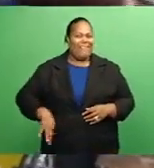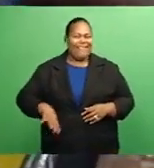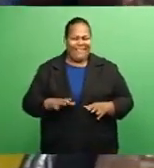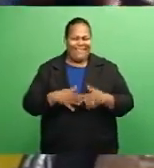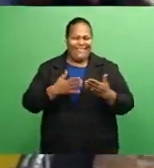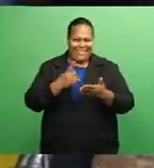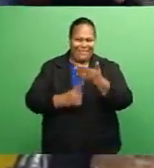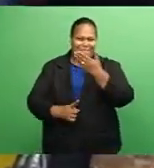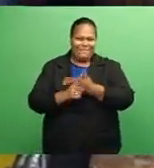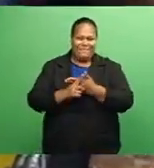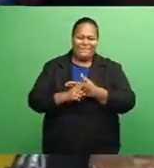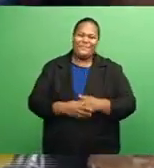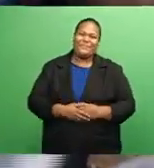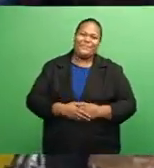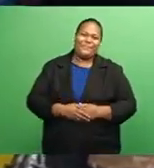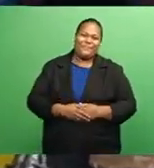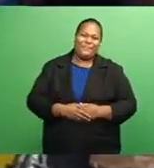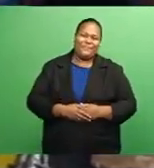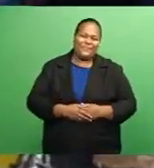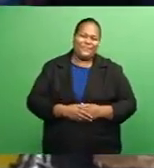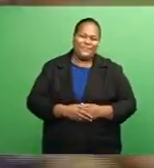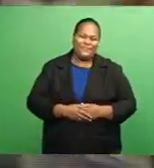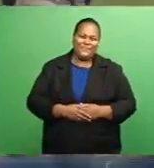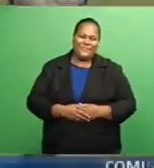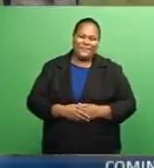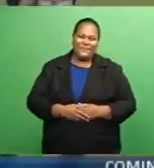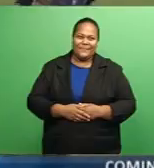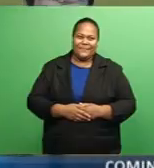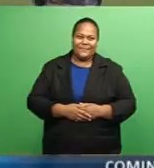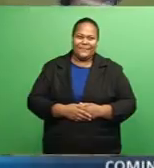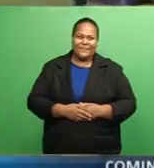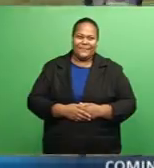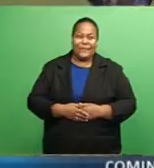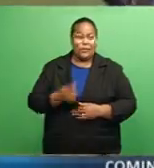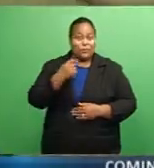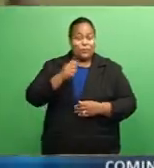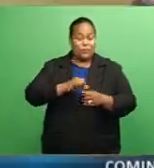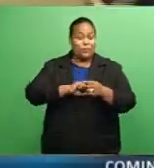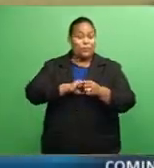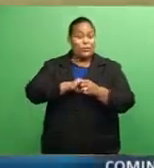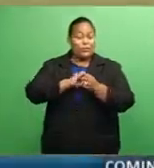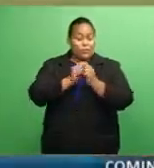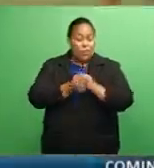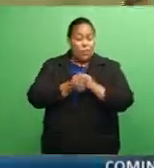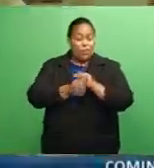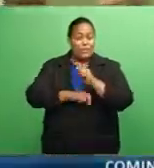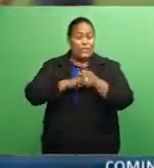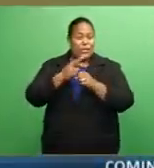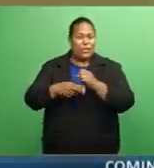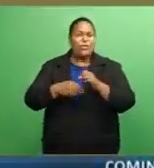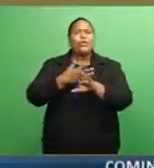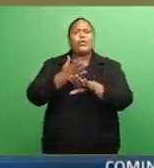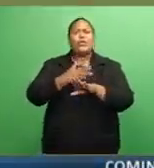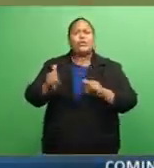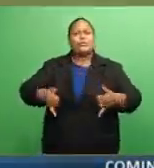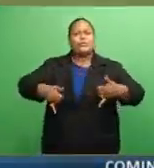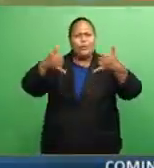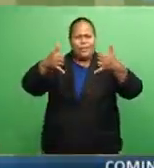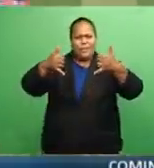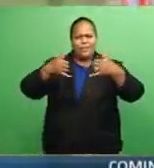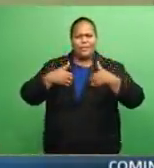Apeniso Grandovu, FBC News. Ahead in sports, new under-21 Mara Sevens champion